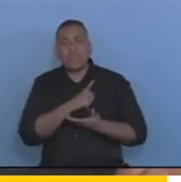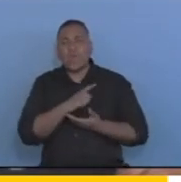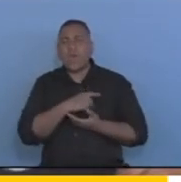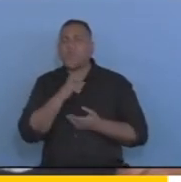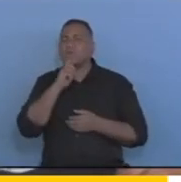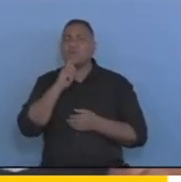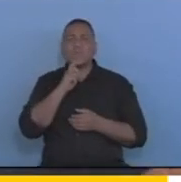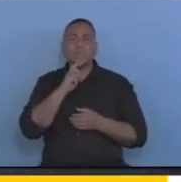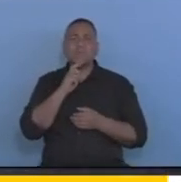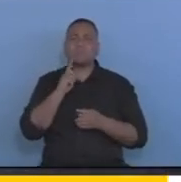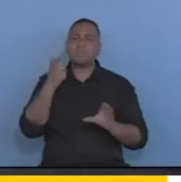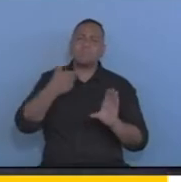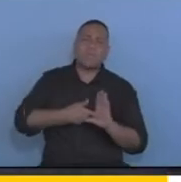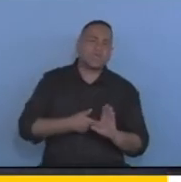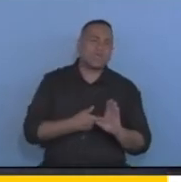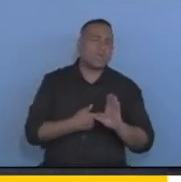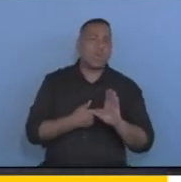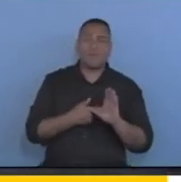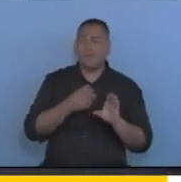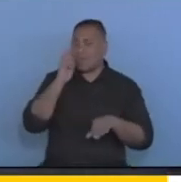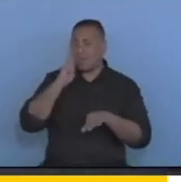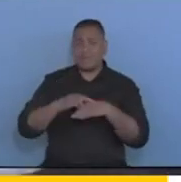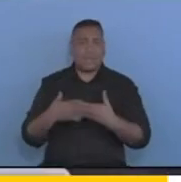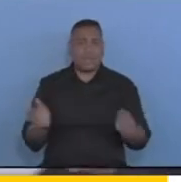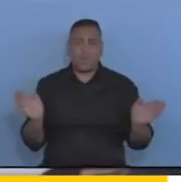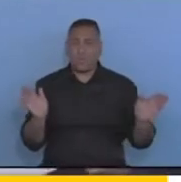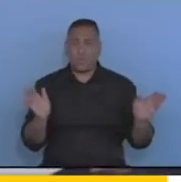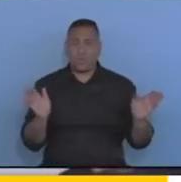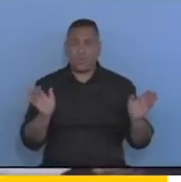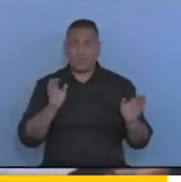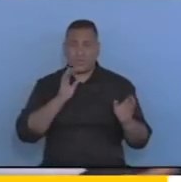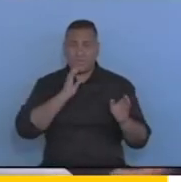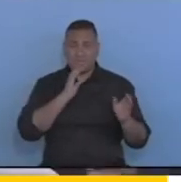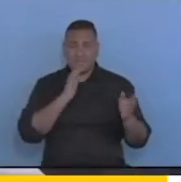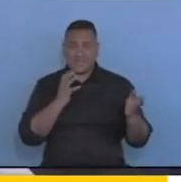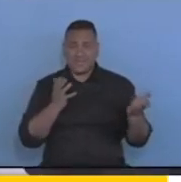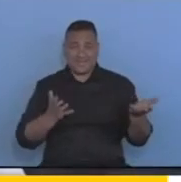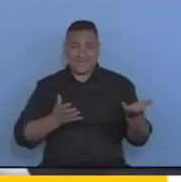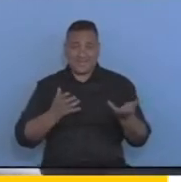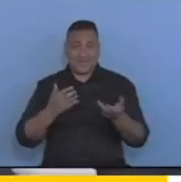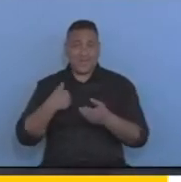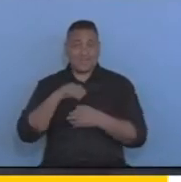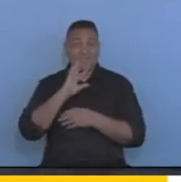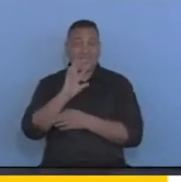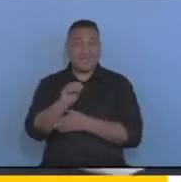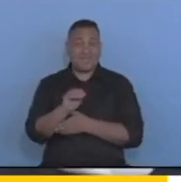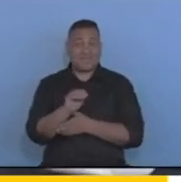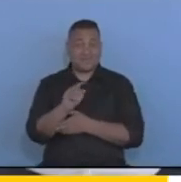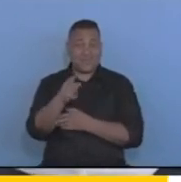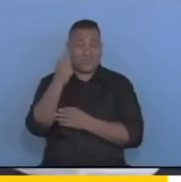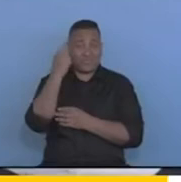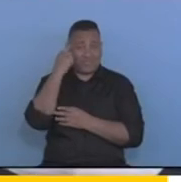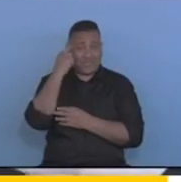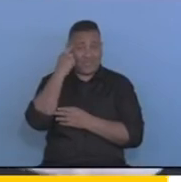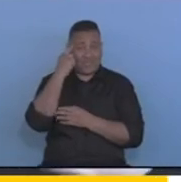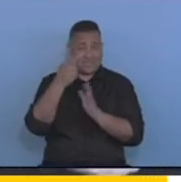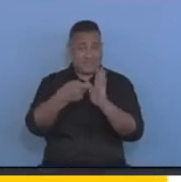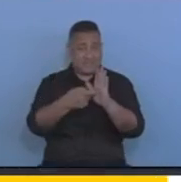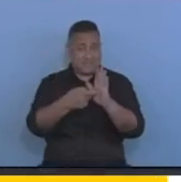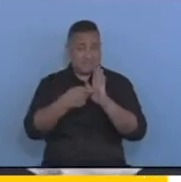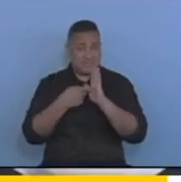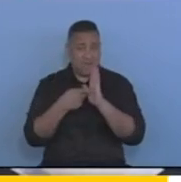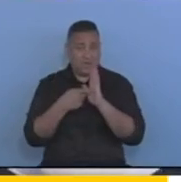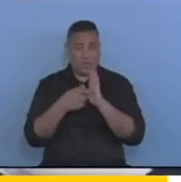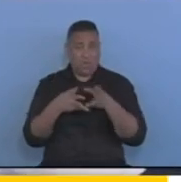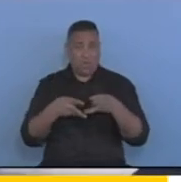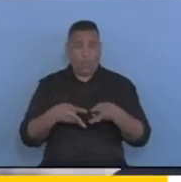Exactly. Yeah, so definitely something for the future. Definitely a course. Well, needless to ask you, do you think there'll be a need of demand of employment or where the world is going?